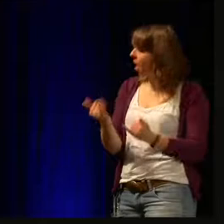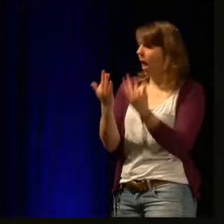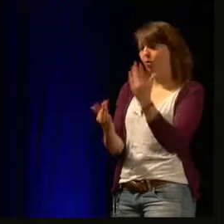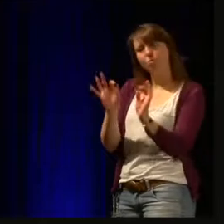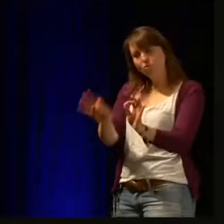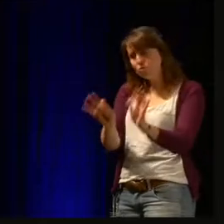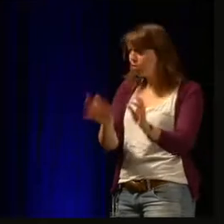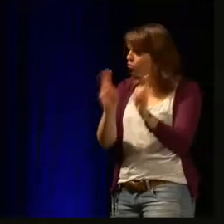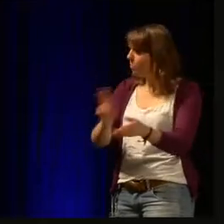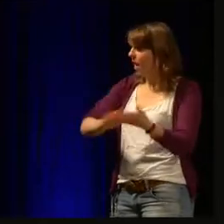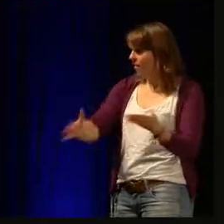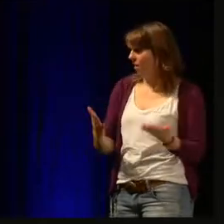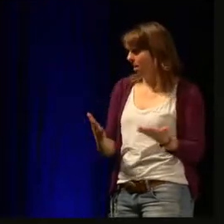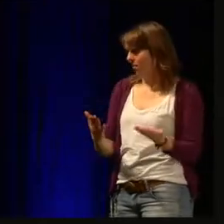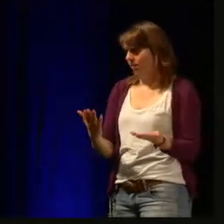punishment